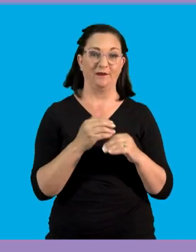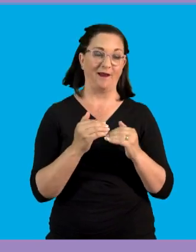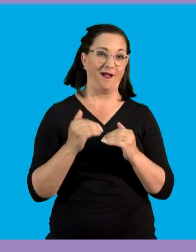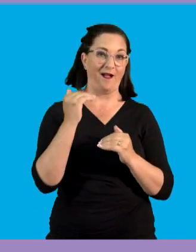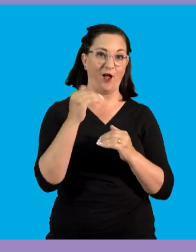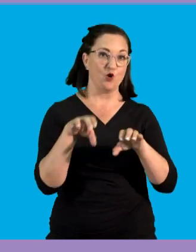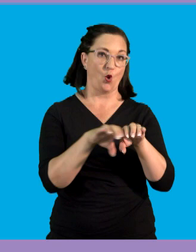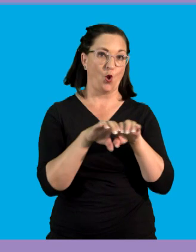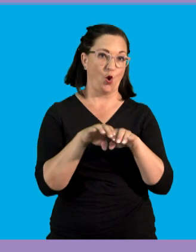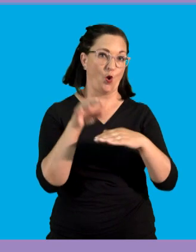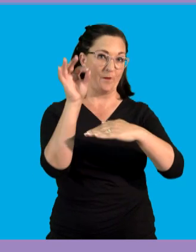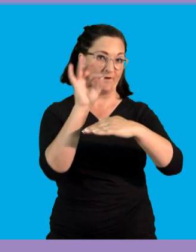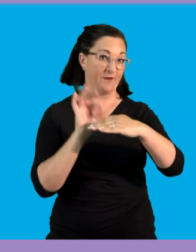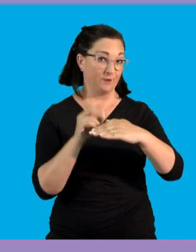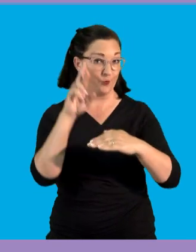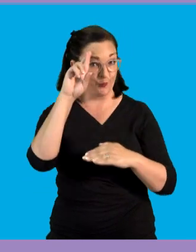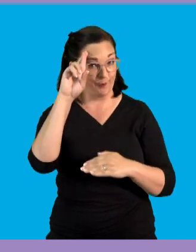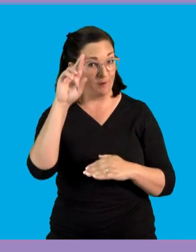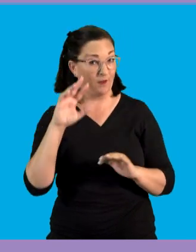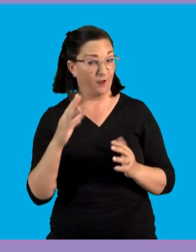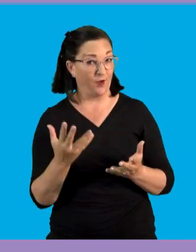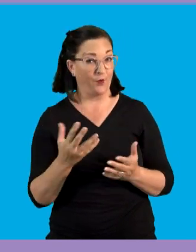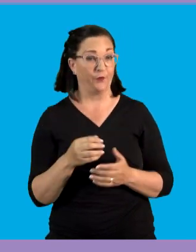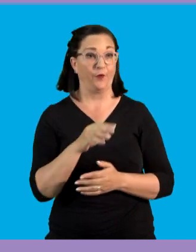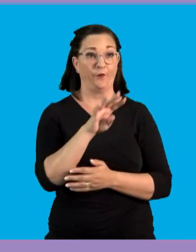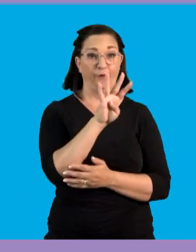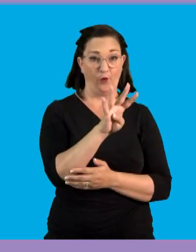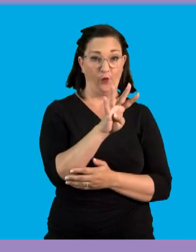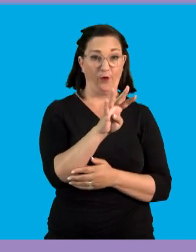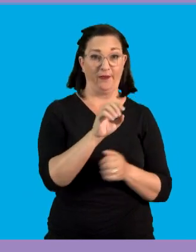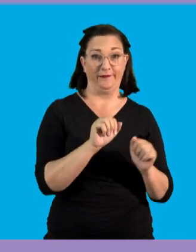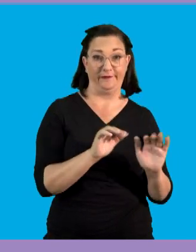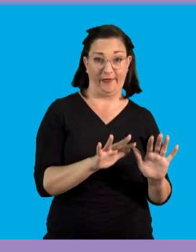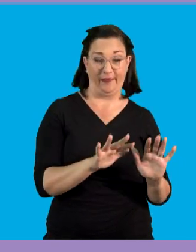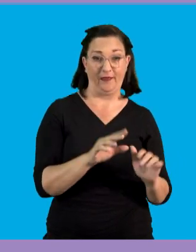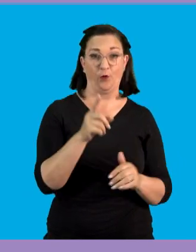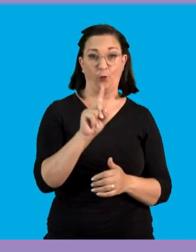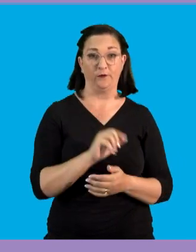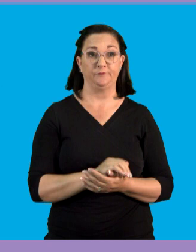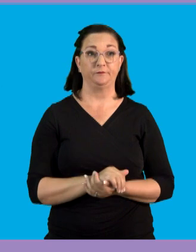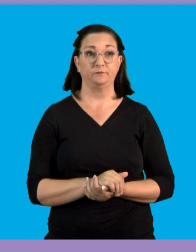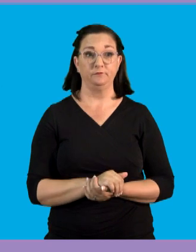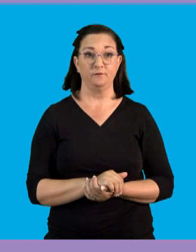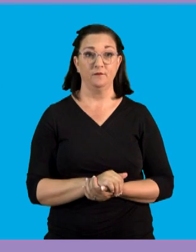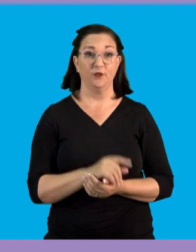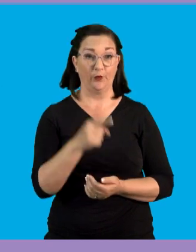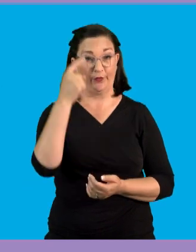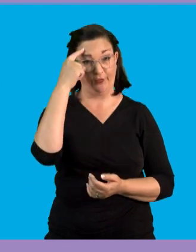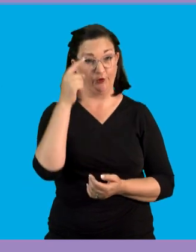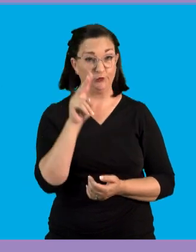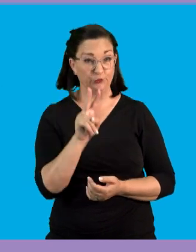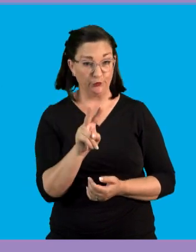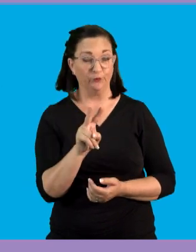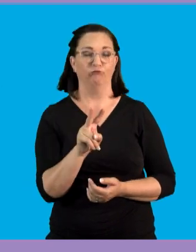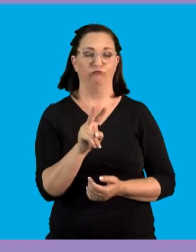common factor. Do you remember the highest common factor between 4 and 10? If you are thinking of 2,